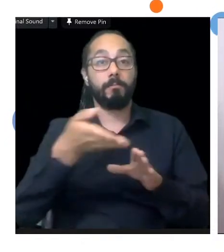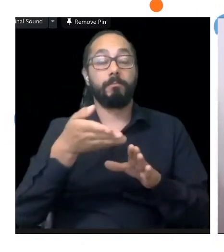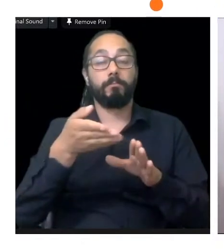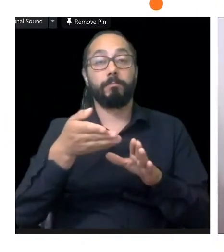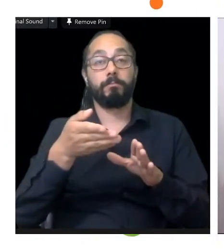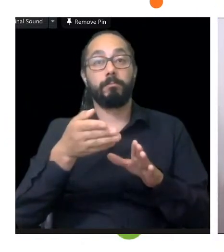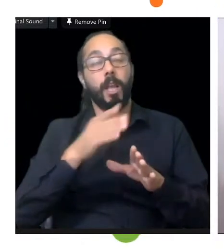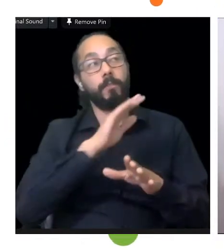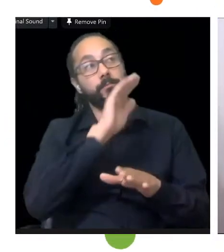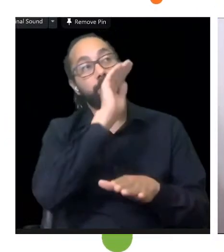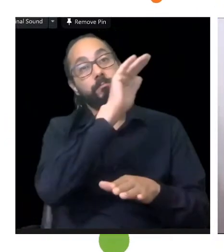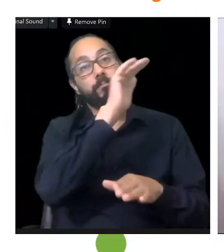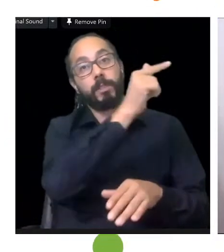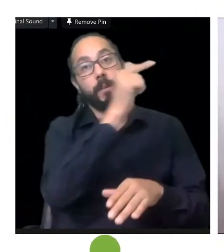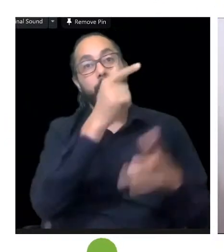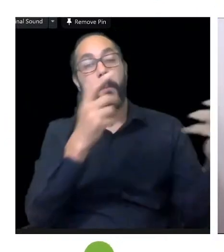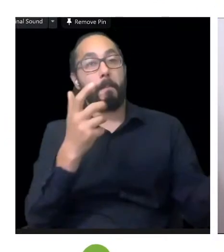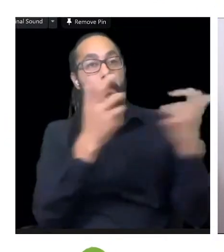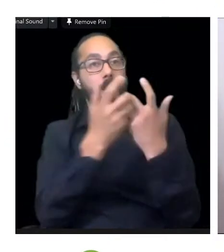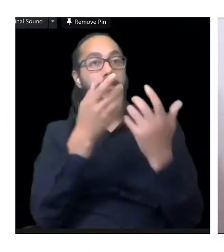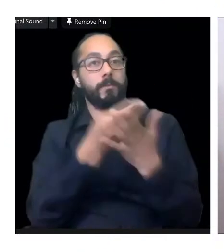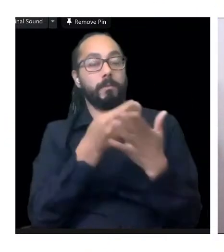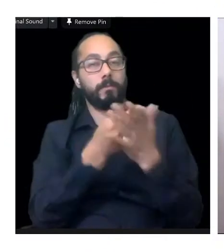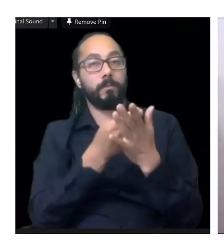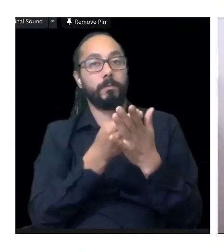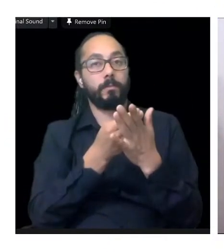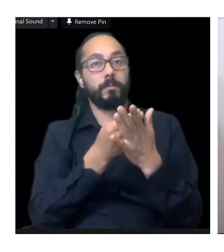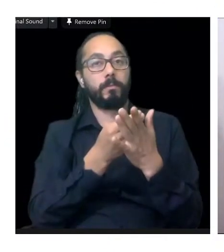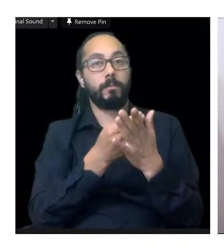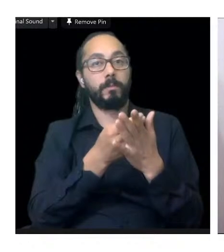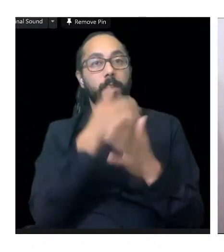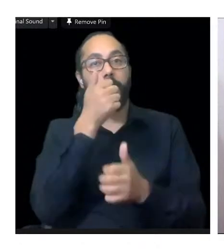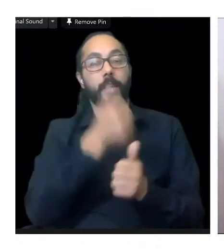funds where the government matches every dollar donated?